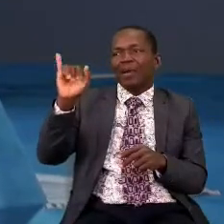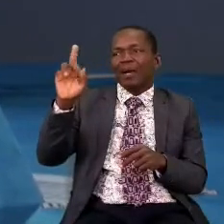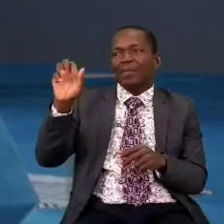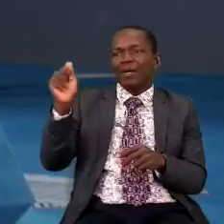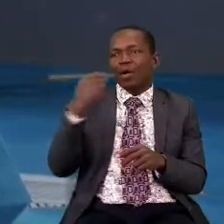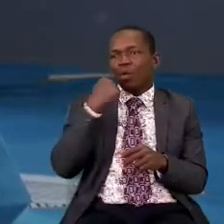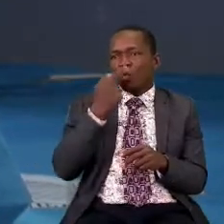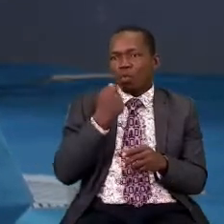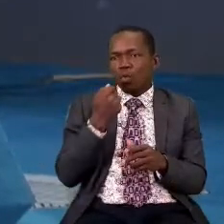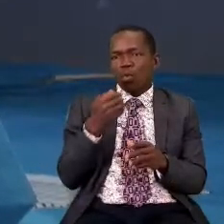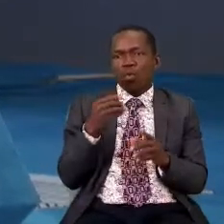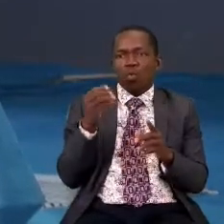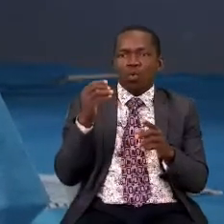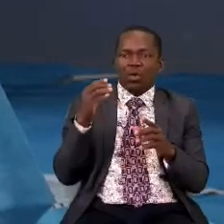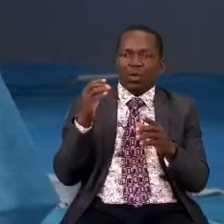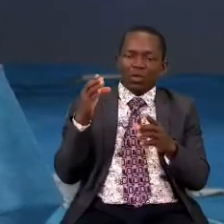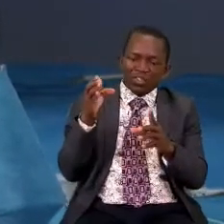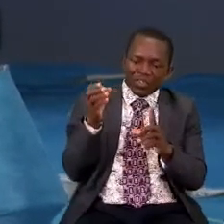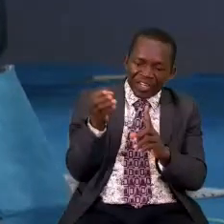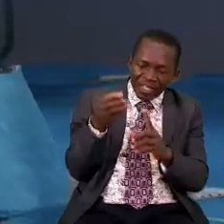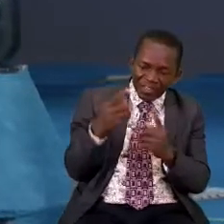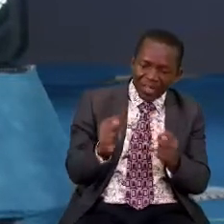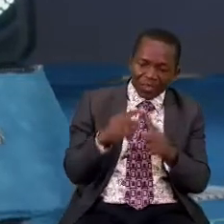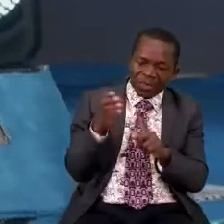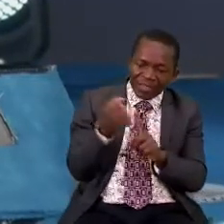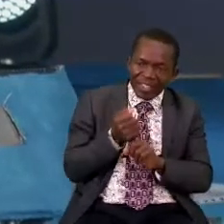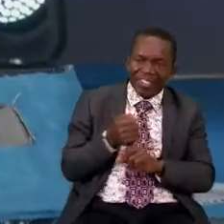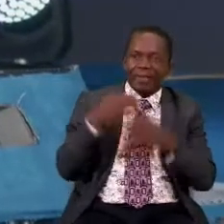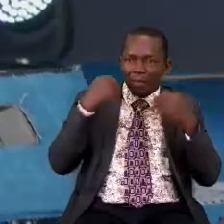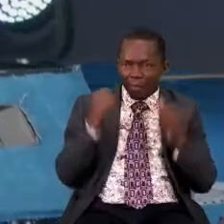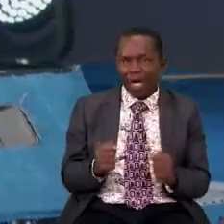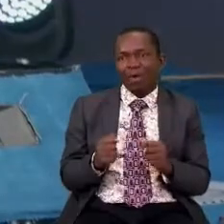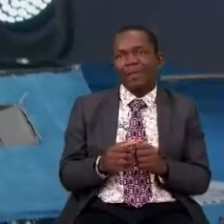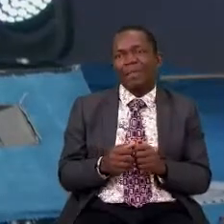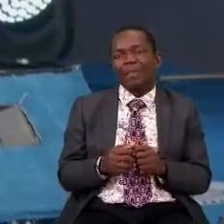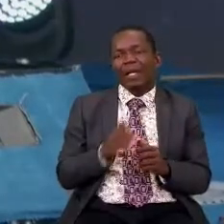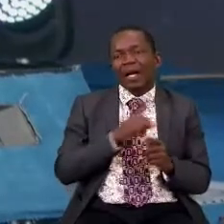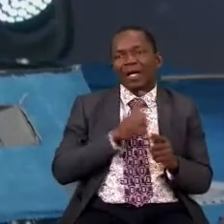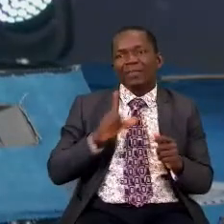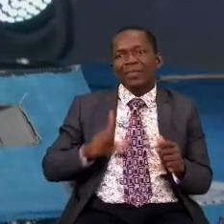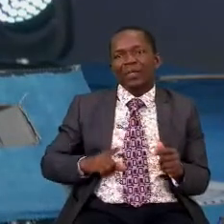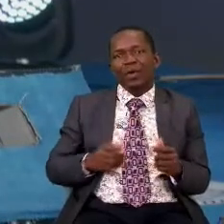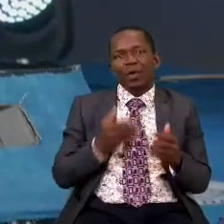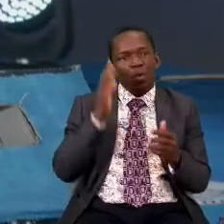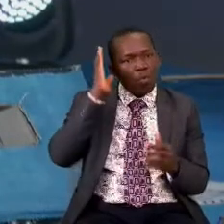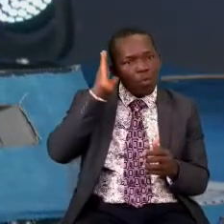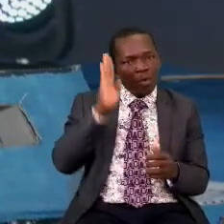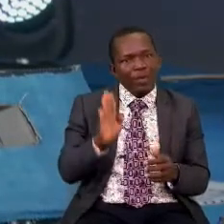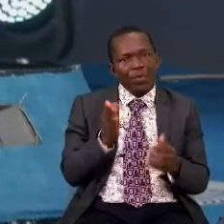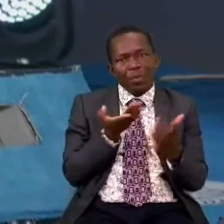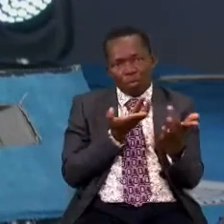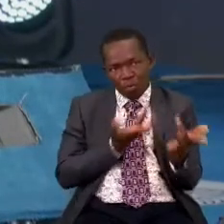will wait. The Lord waits to see the people that will turn the church